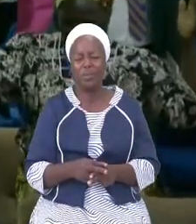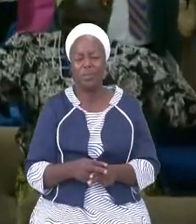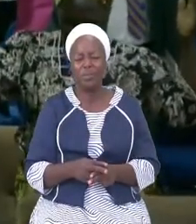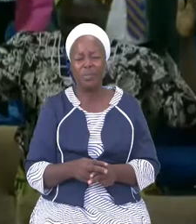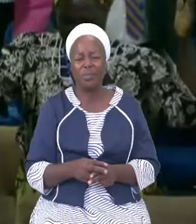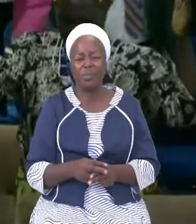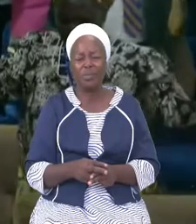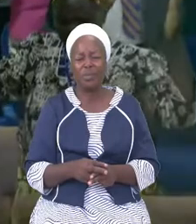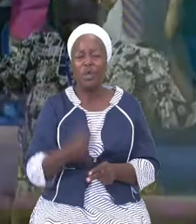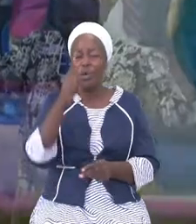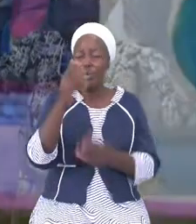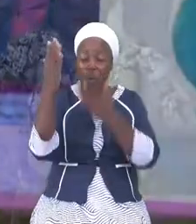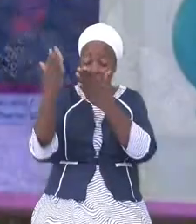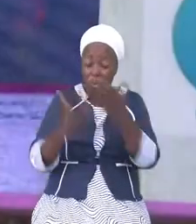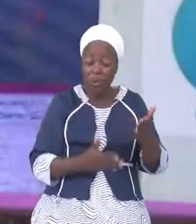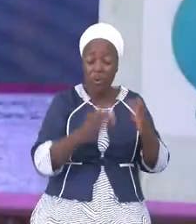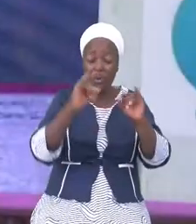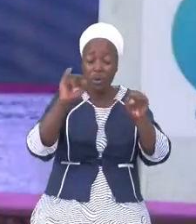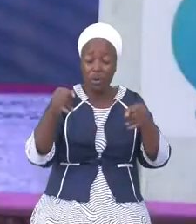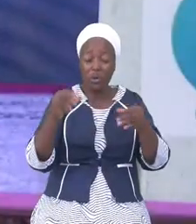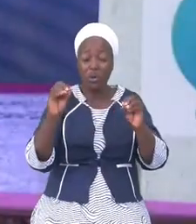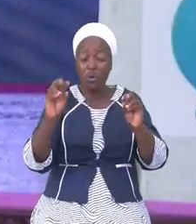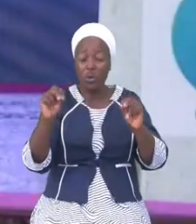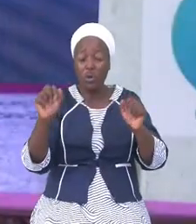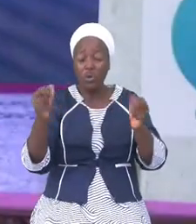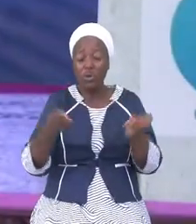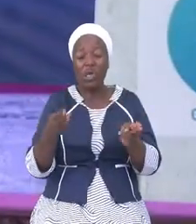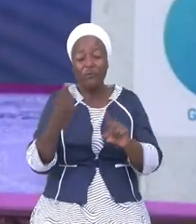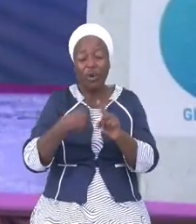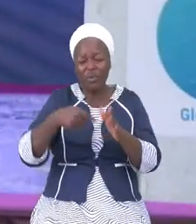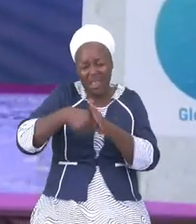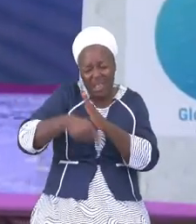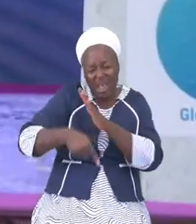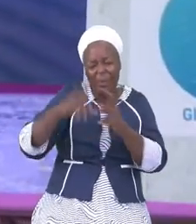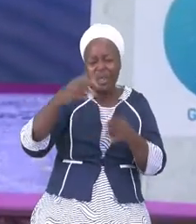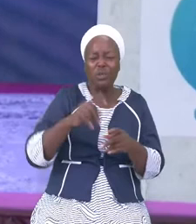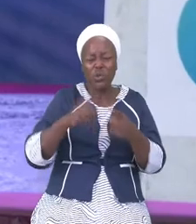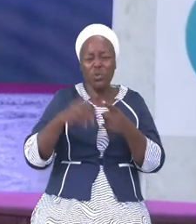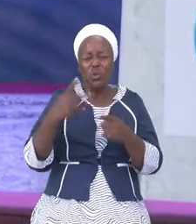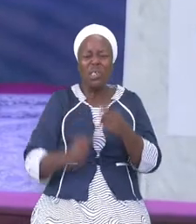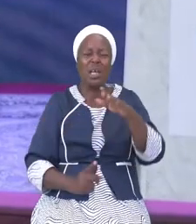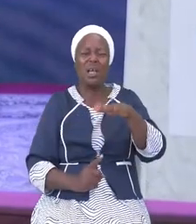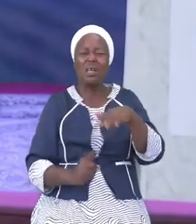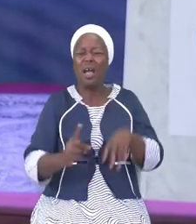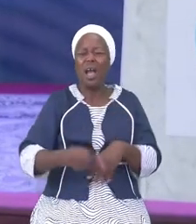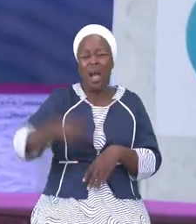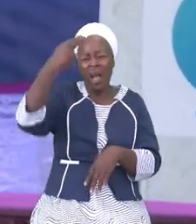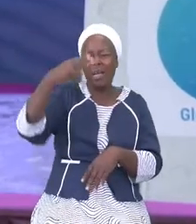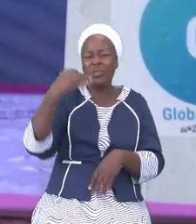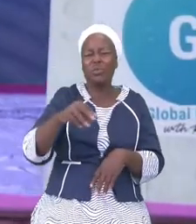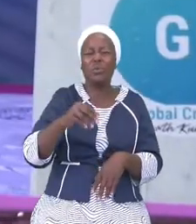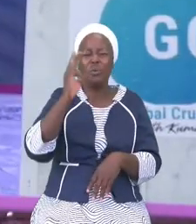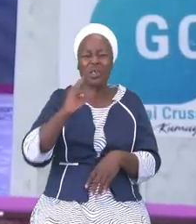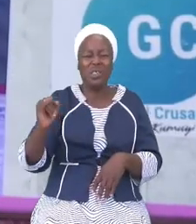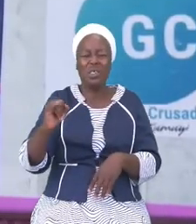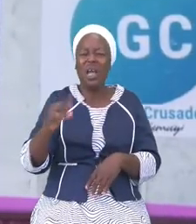You brought Jonah from the depths to the very height of ministry. And Lord, I